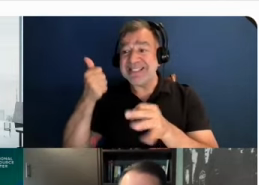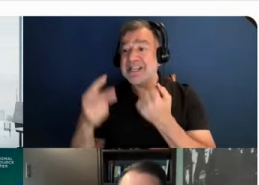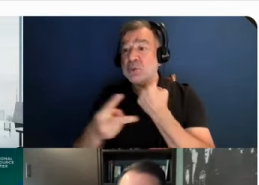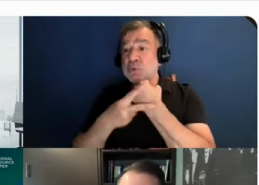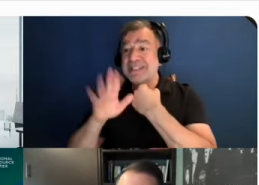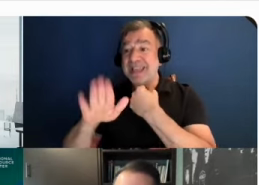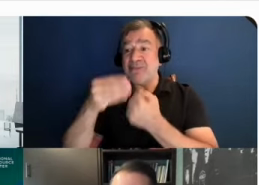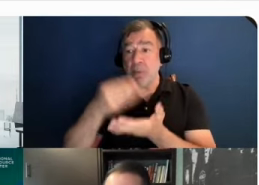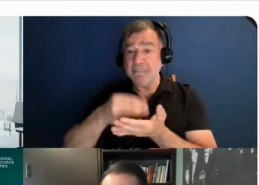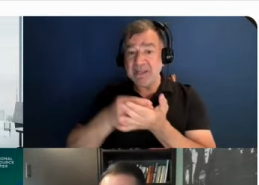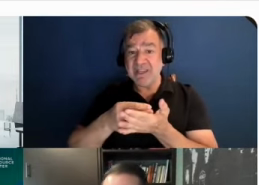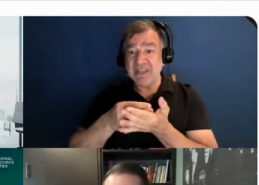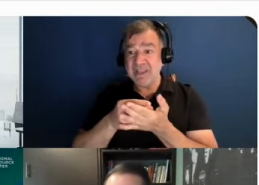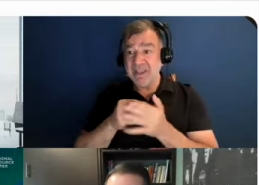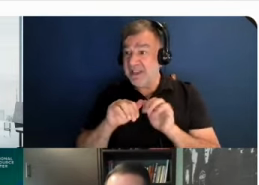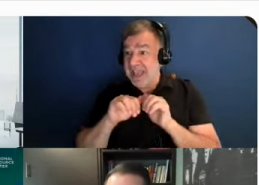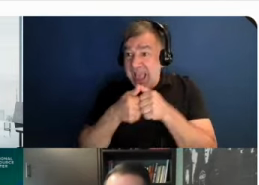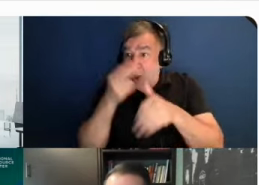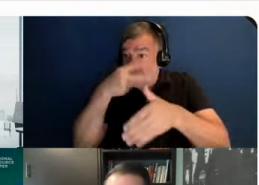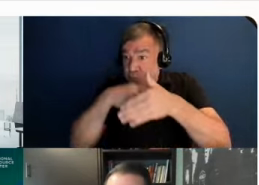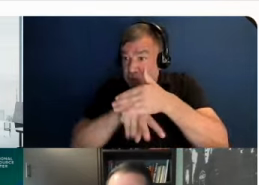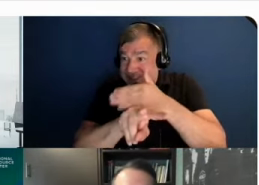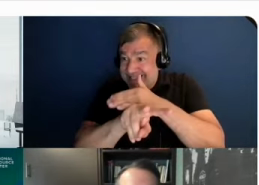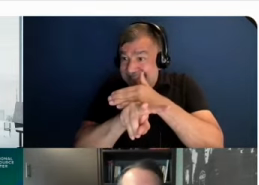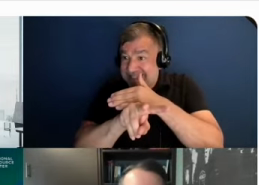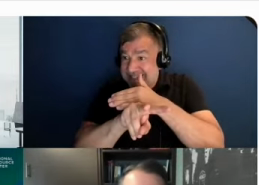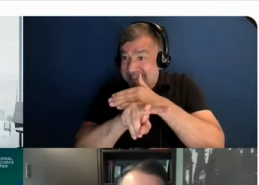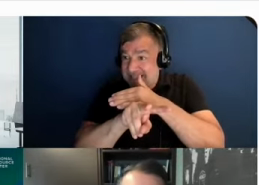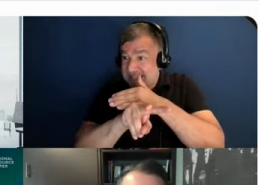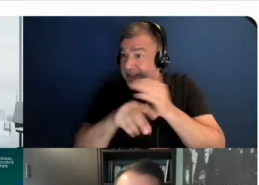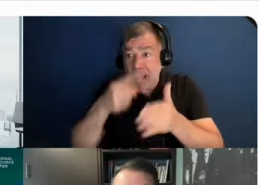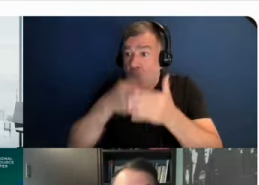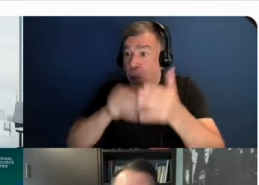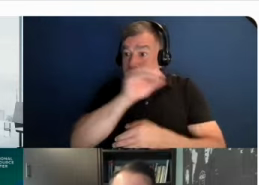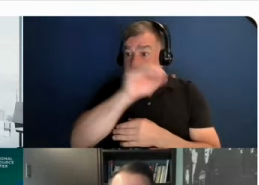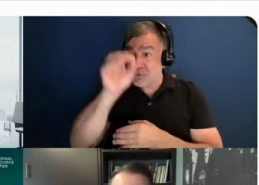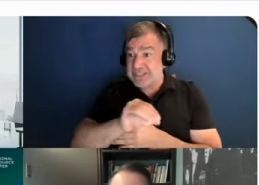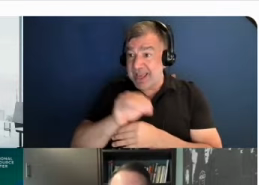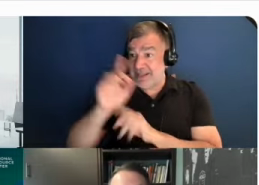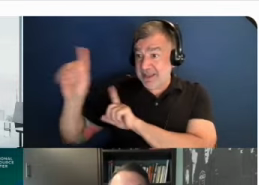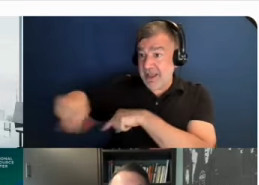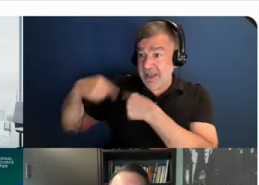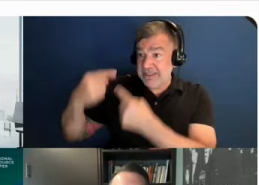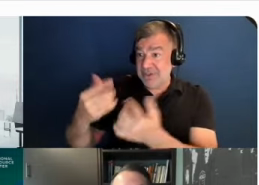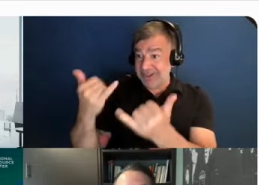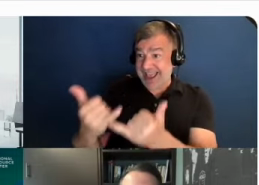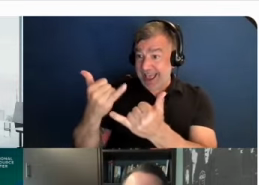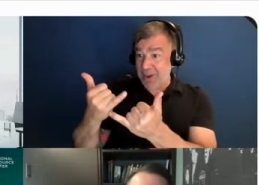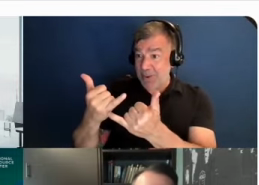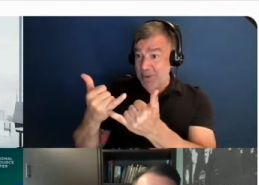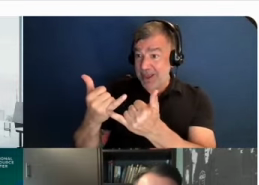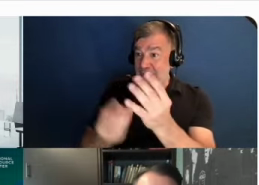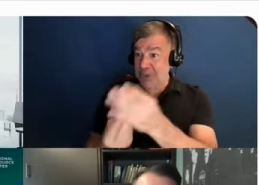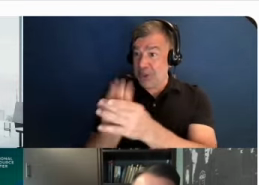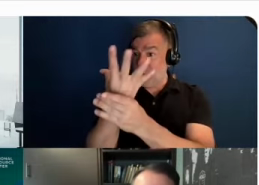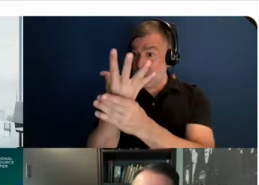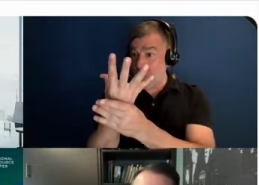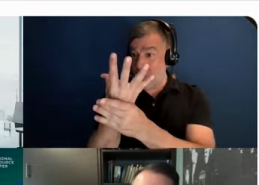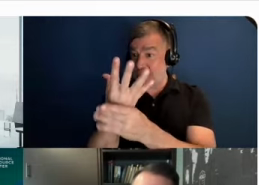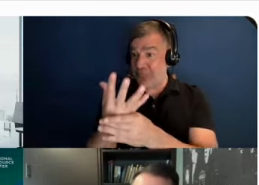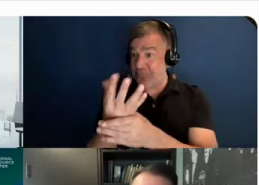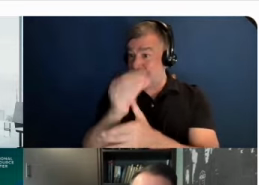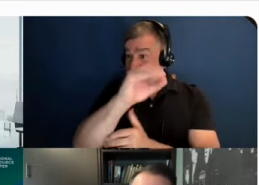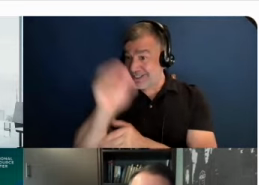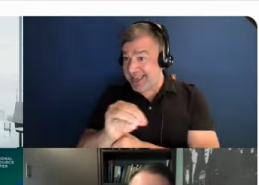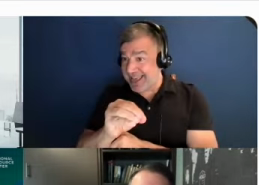any of those savings options based on previous performance. So I'm sounding like a lawyer here. I'm not a lawyer. I just want to say we post